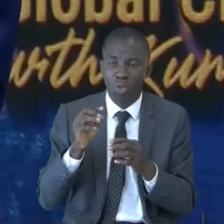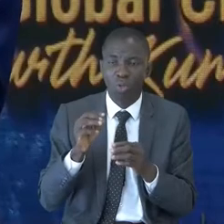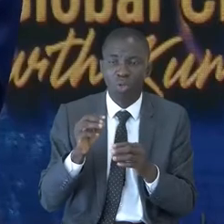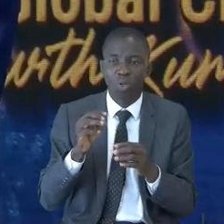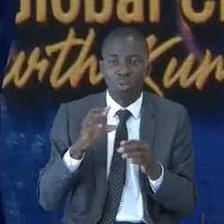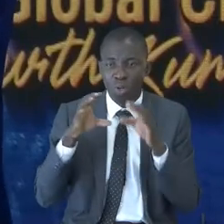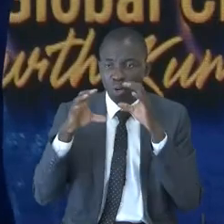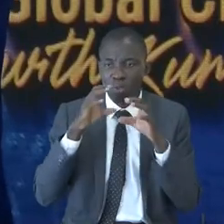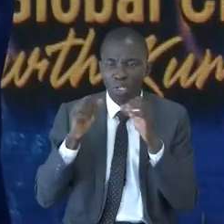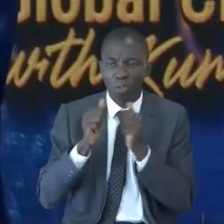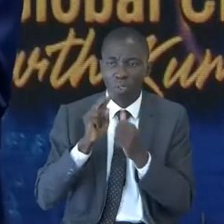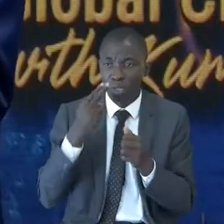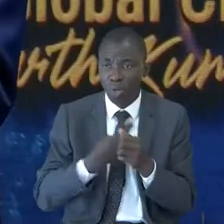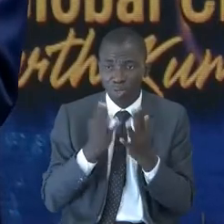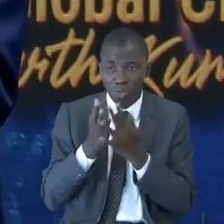Supervisors,